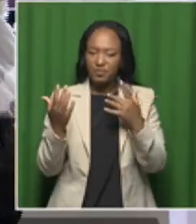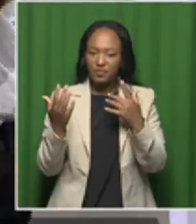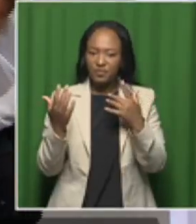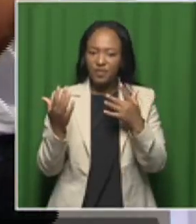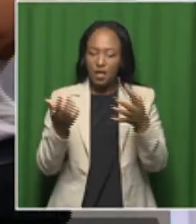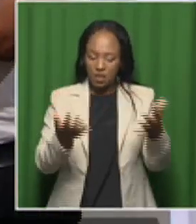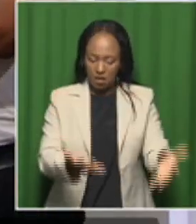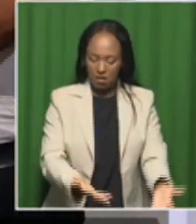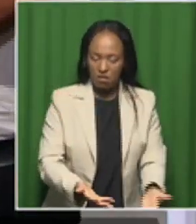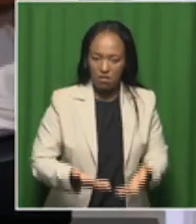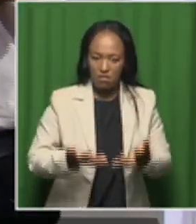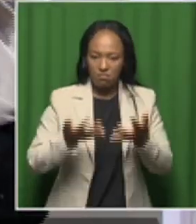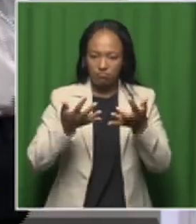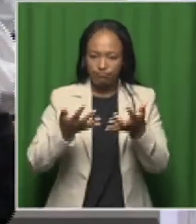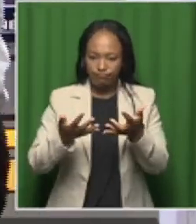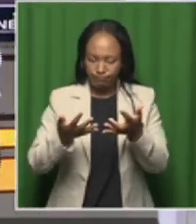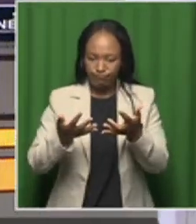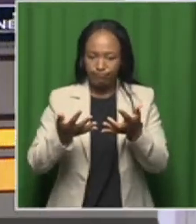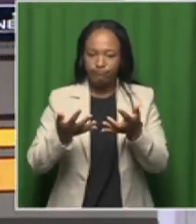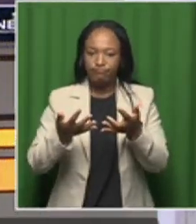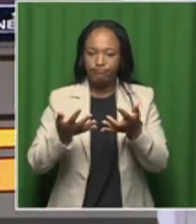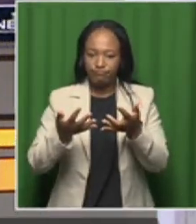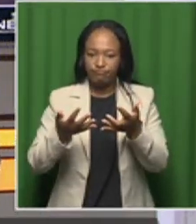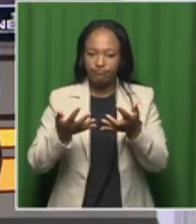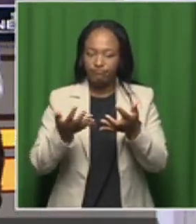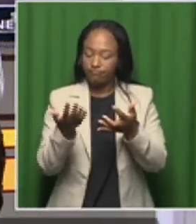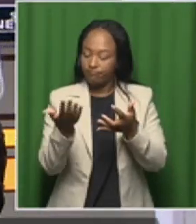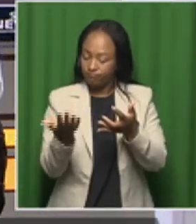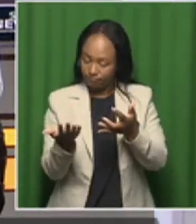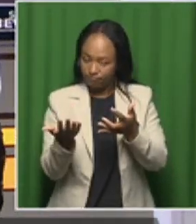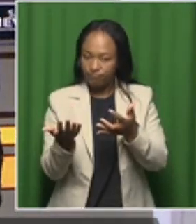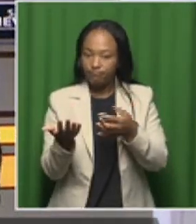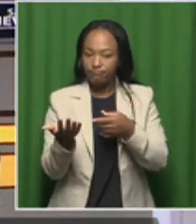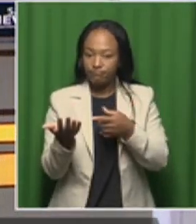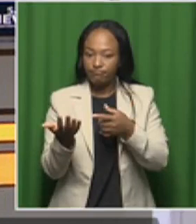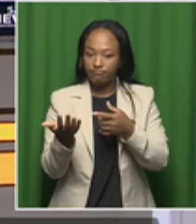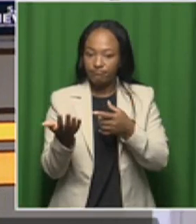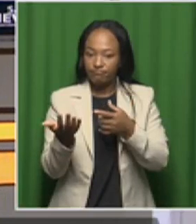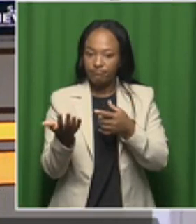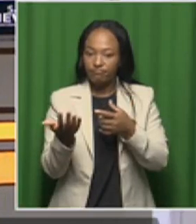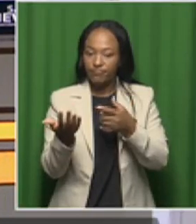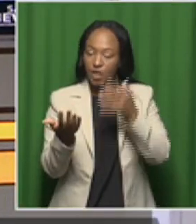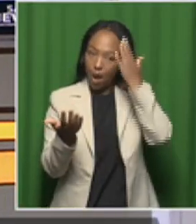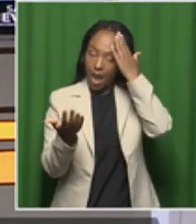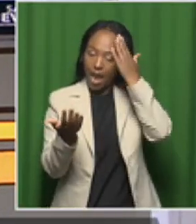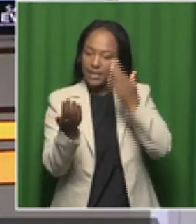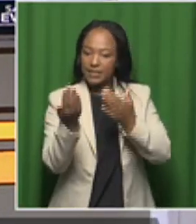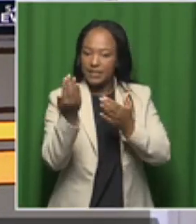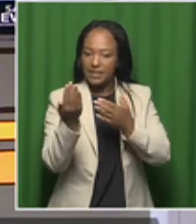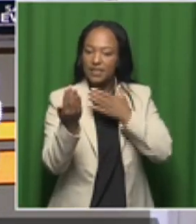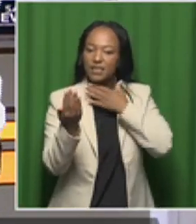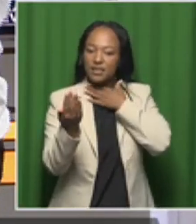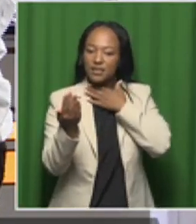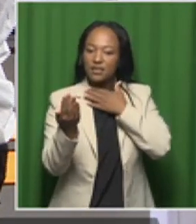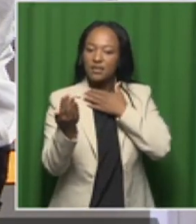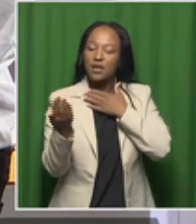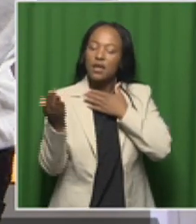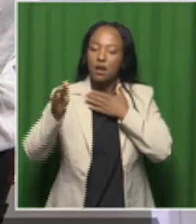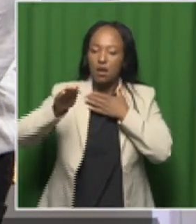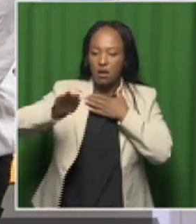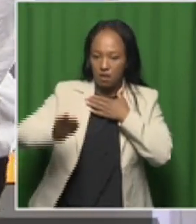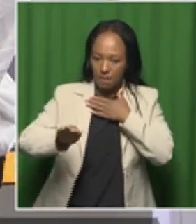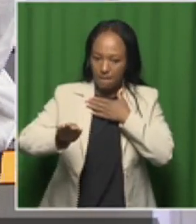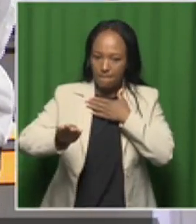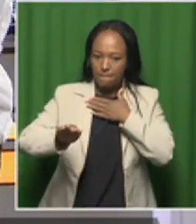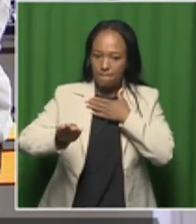to the baby, grab the baby nicely in this position, support both head and neck, put the baby upside down